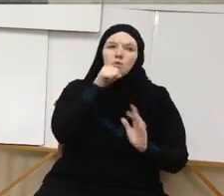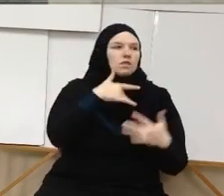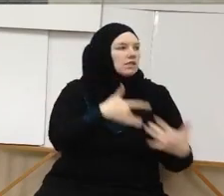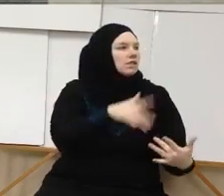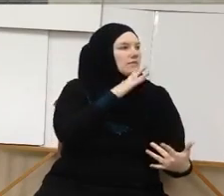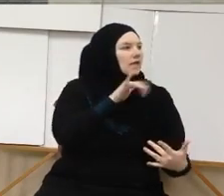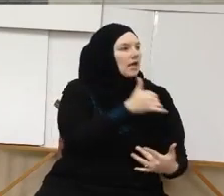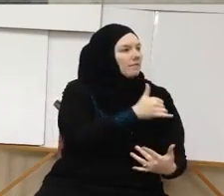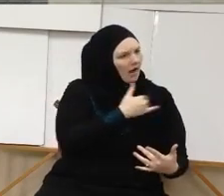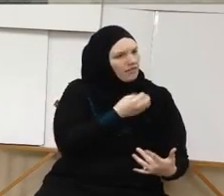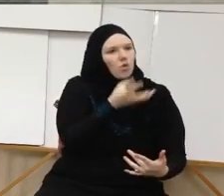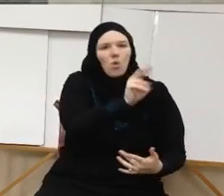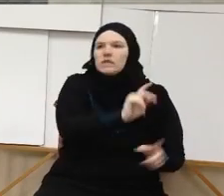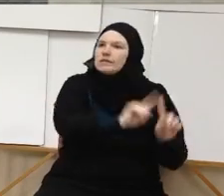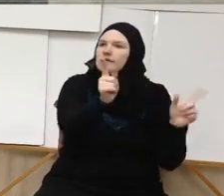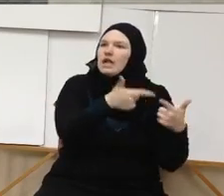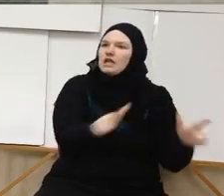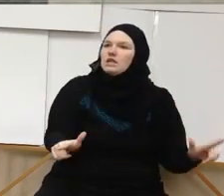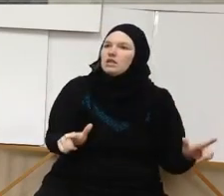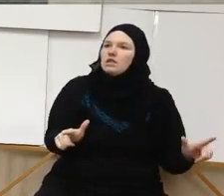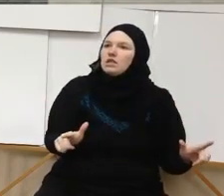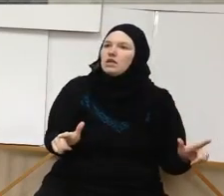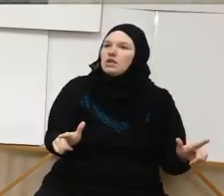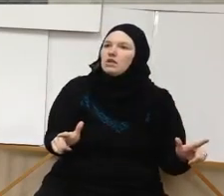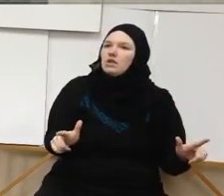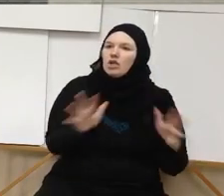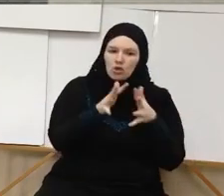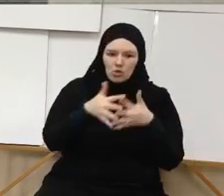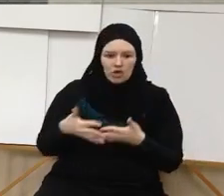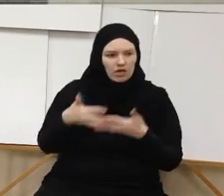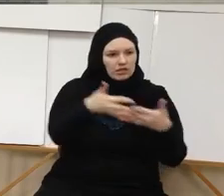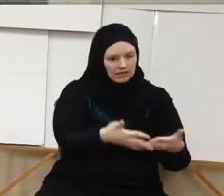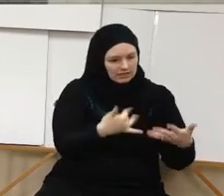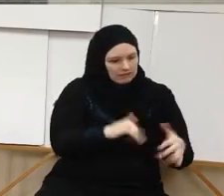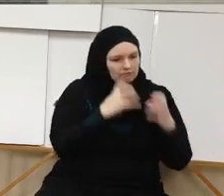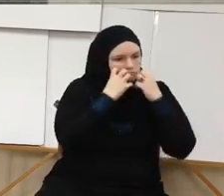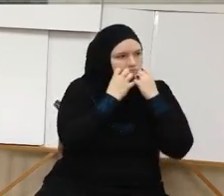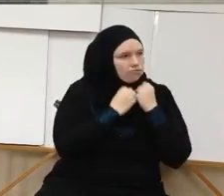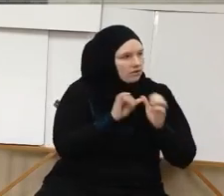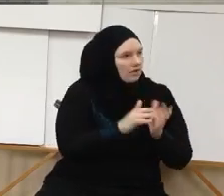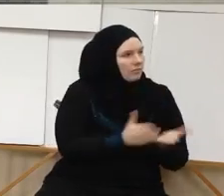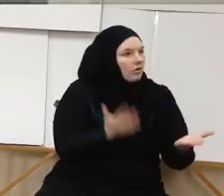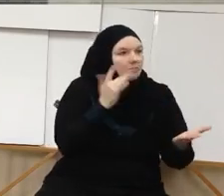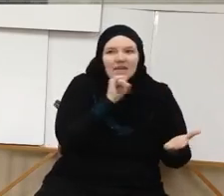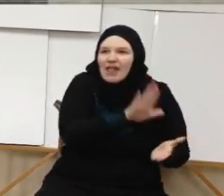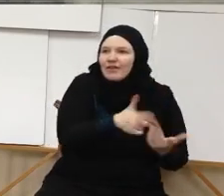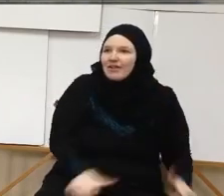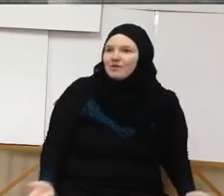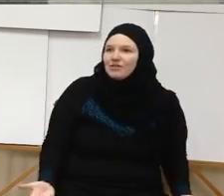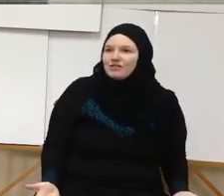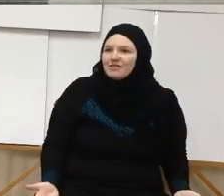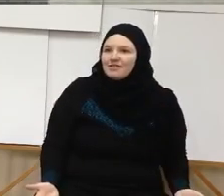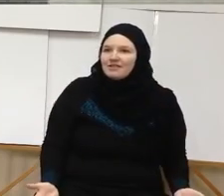who have their own languages, the Quran is still a book of reference and a book of knowledge. Even